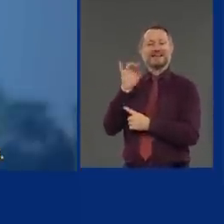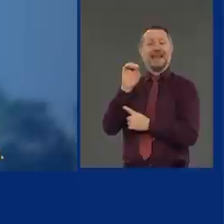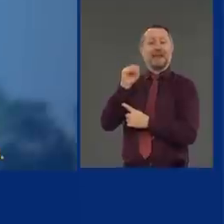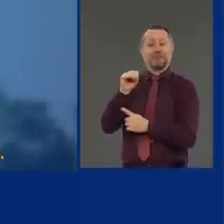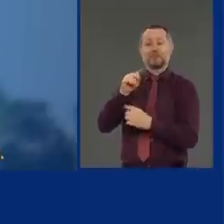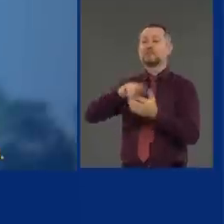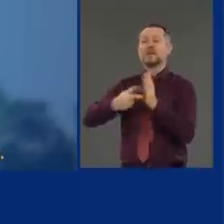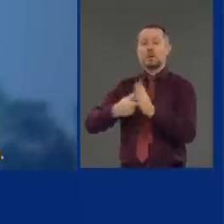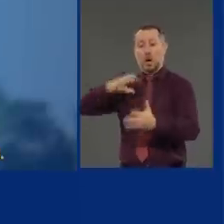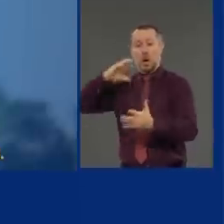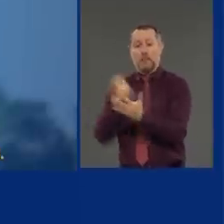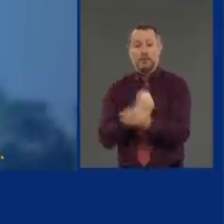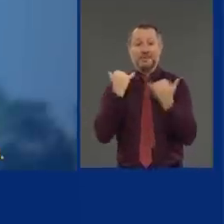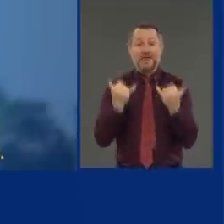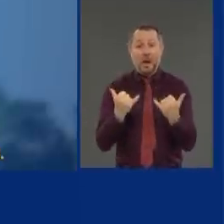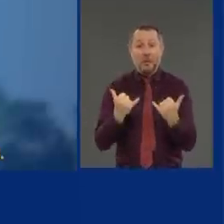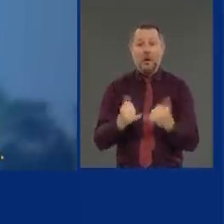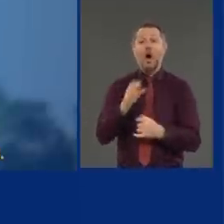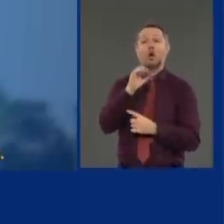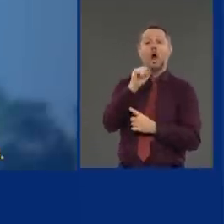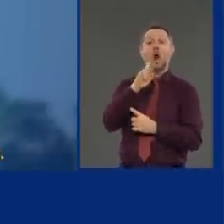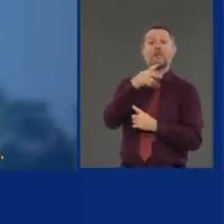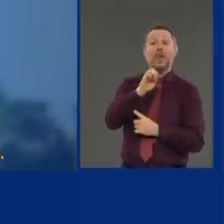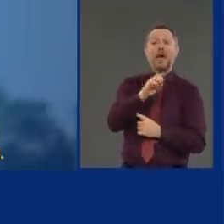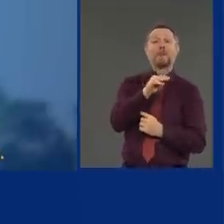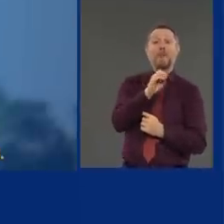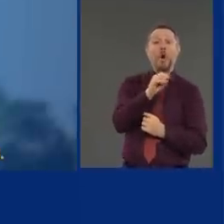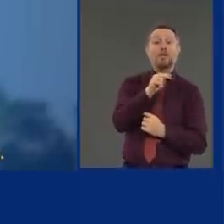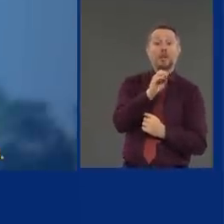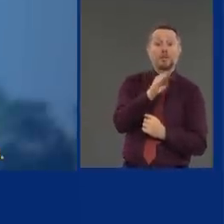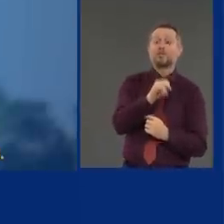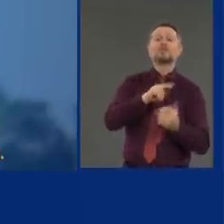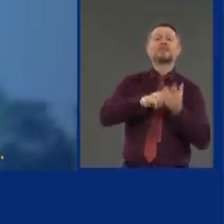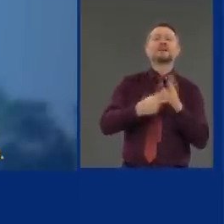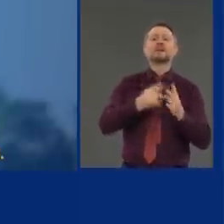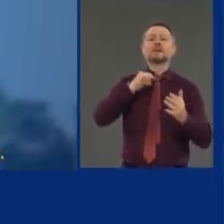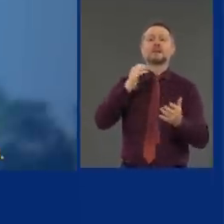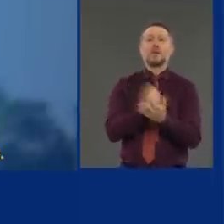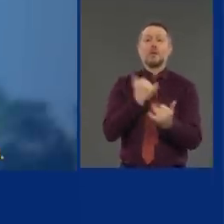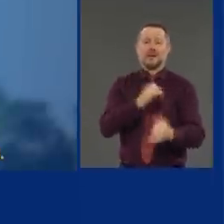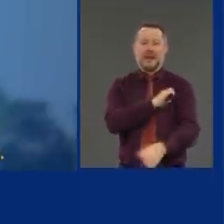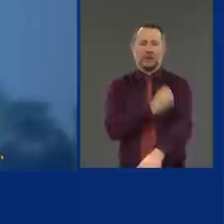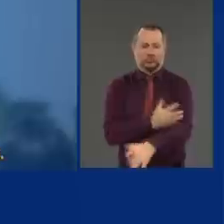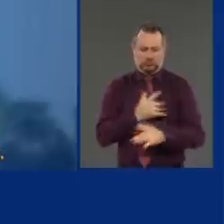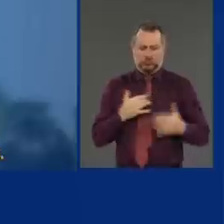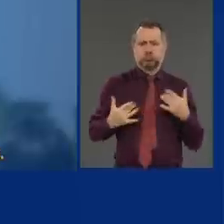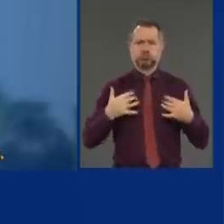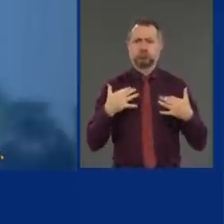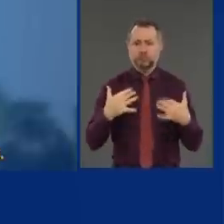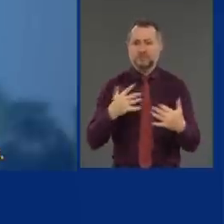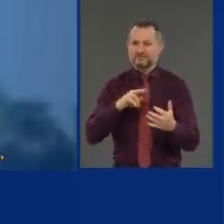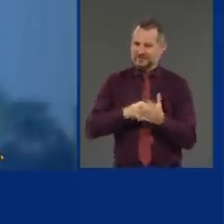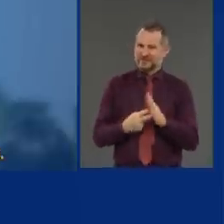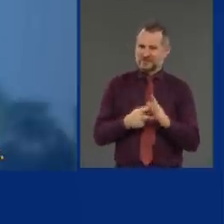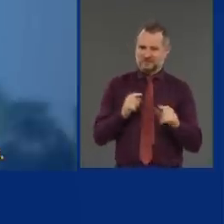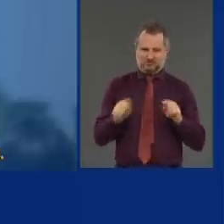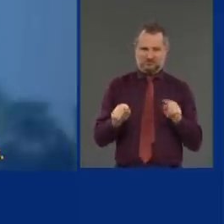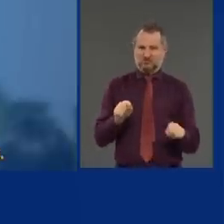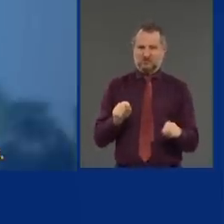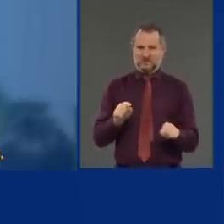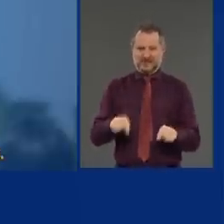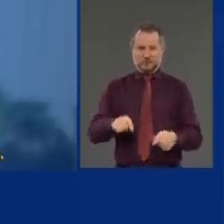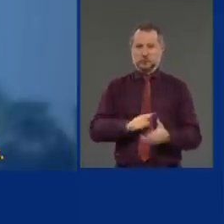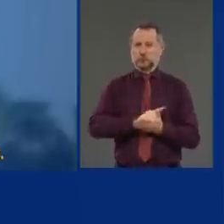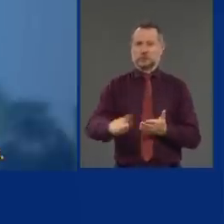moment for change, and we're going to make change. And we're going to pass legislation this week that I'm going to sign that is going to lead